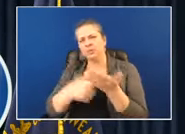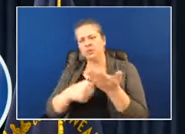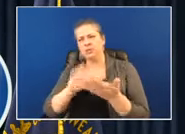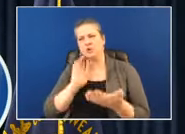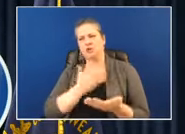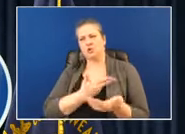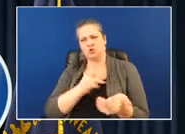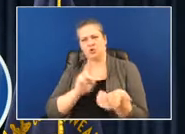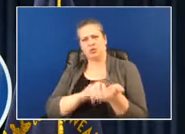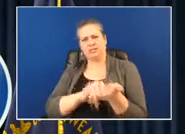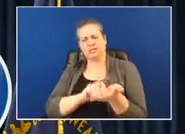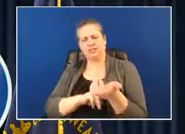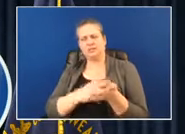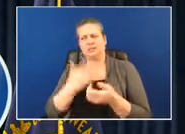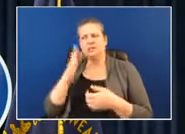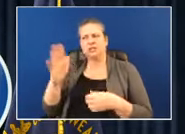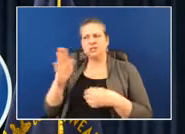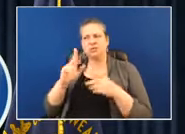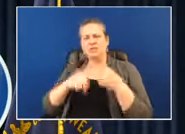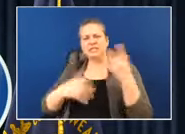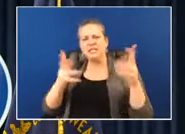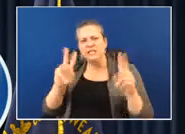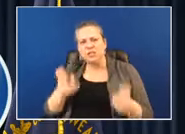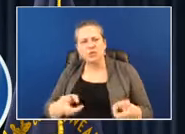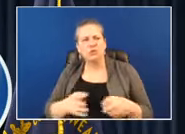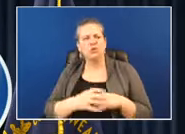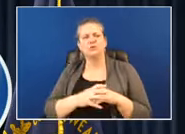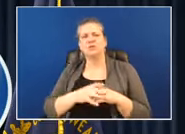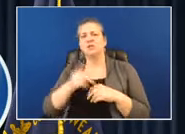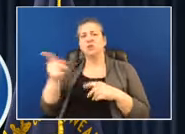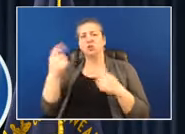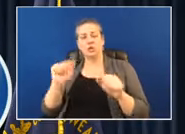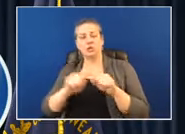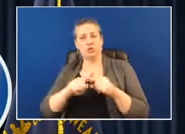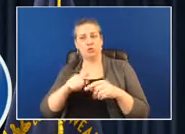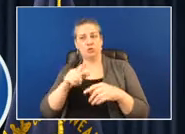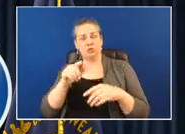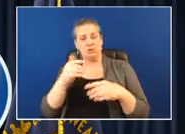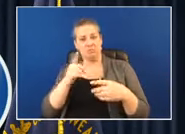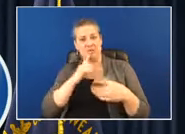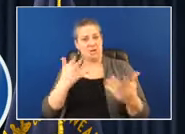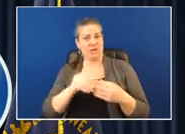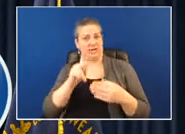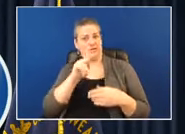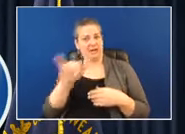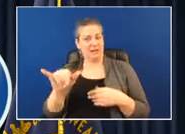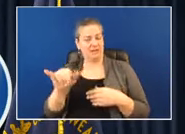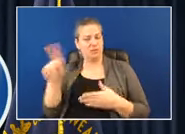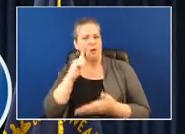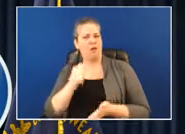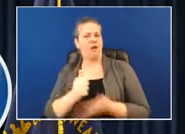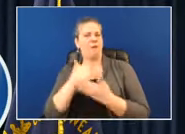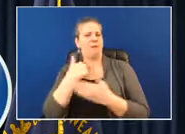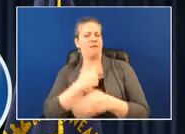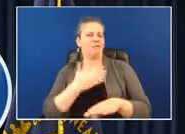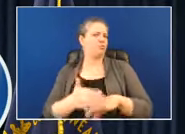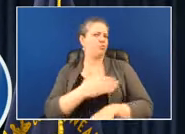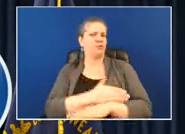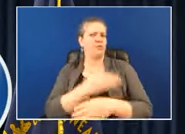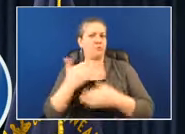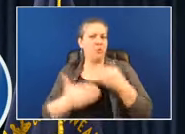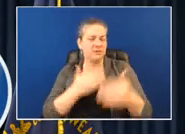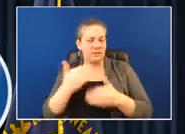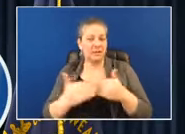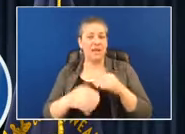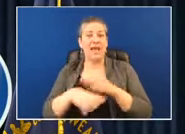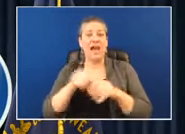nurses face when practicing or attempting to practice in Kentucky. It'll help us improve the process for out-of-state trained nurses to come